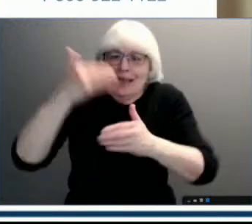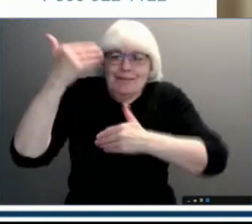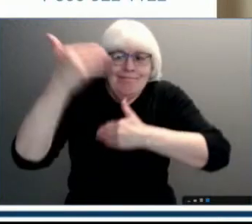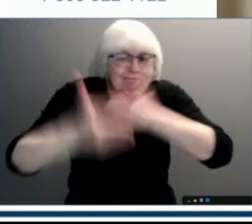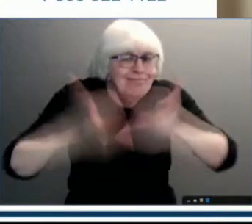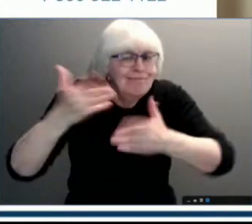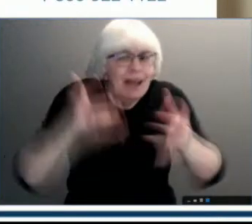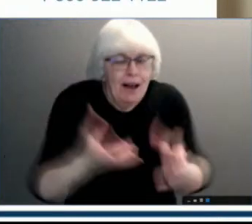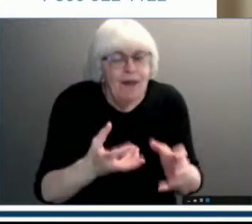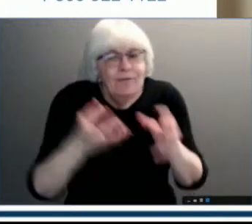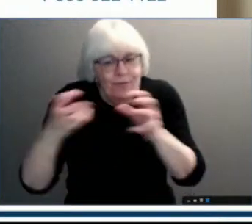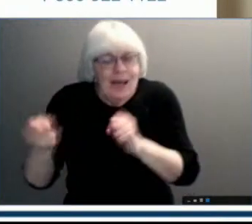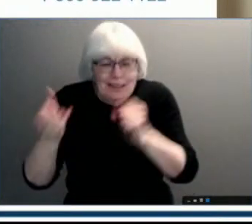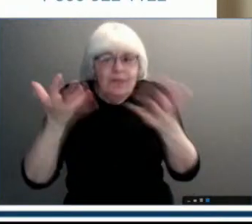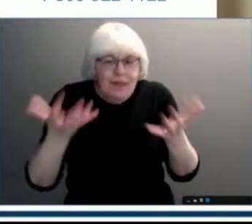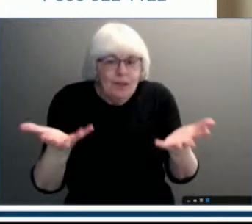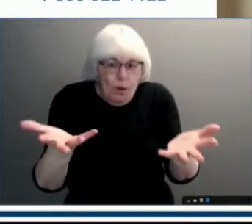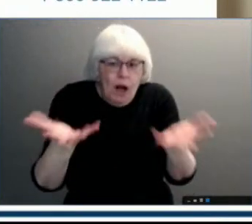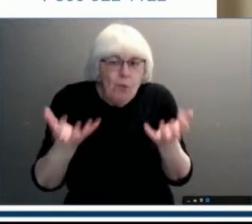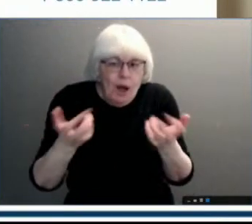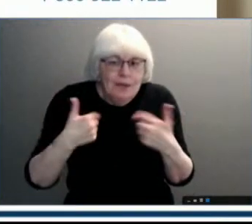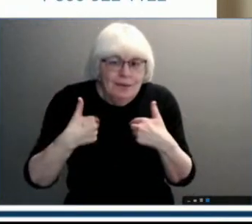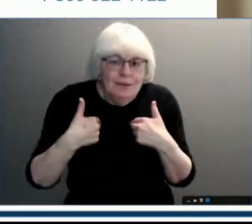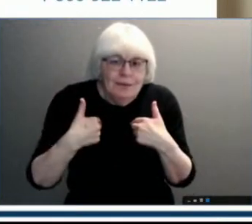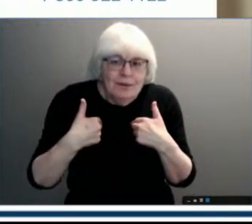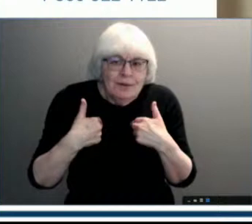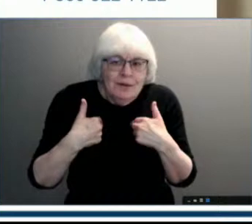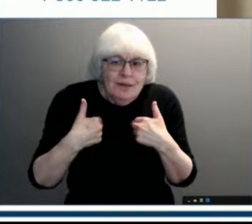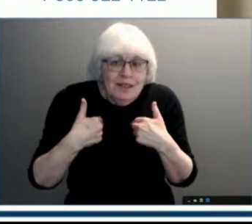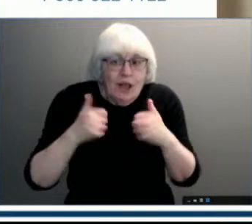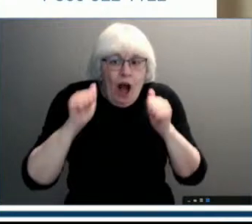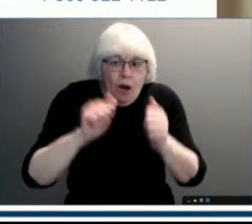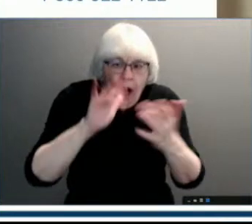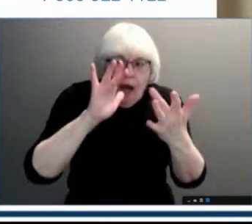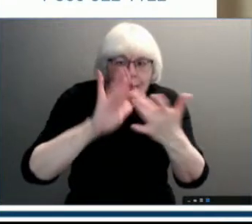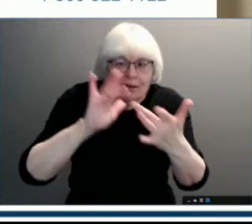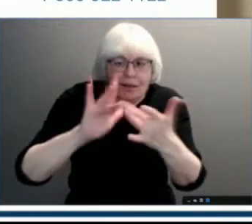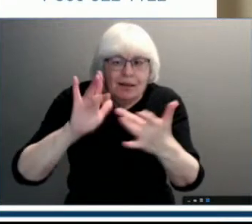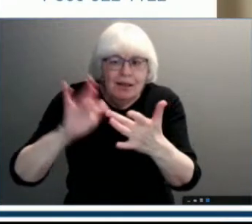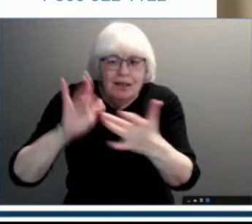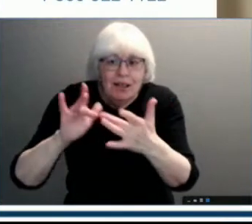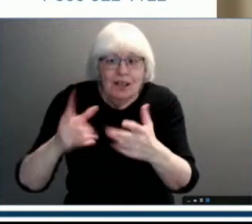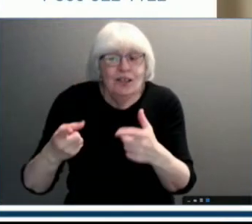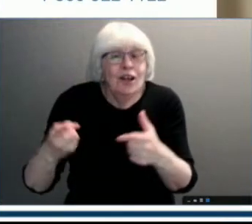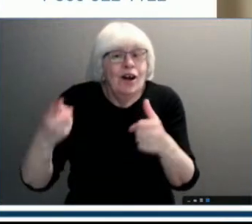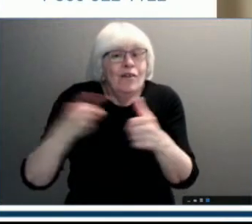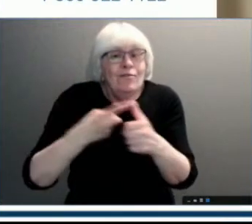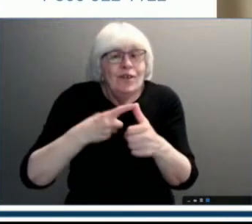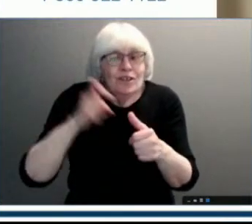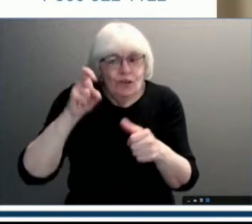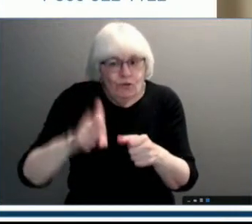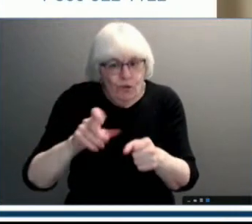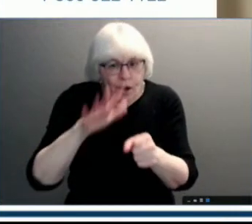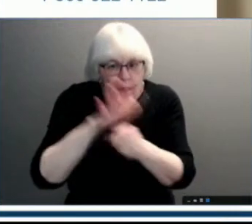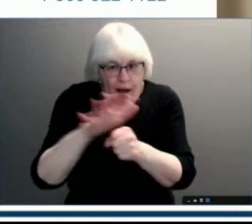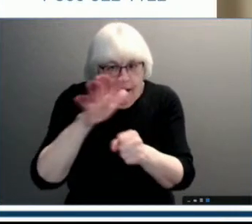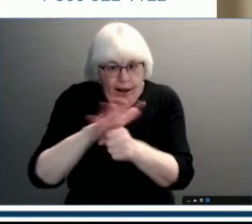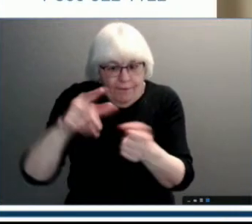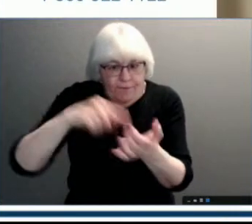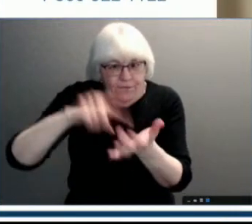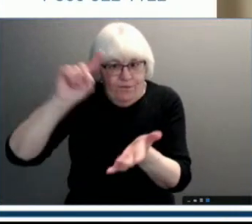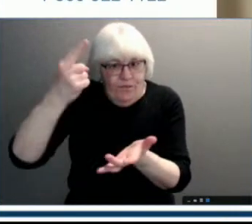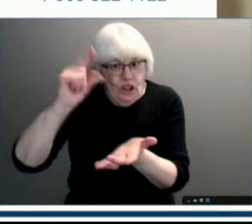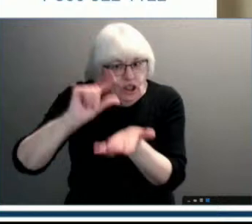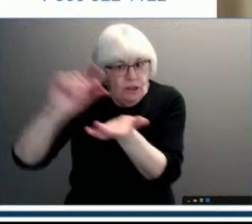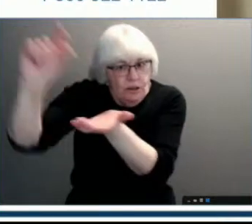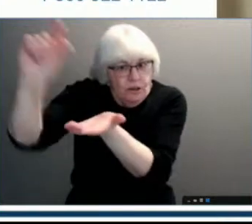And we identified kind of 3 steps to that happening. One, we have to have the supply. So that was initially a challenge, but the federal government has really stepped up,